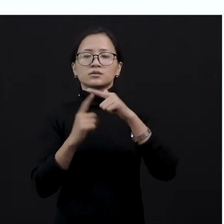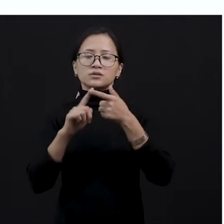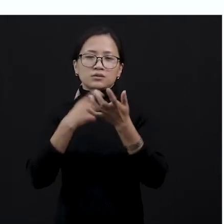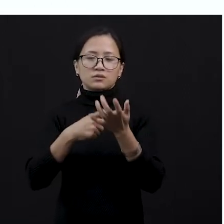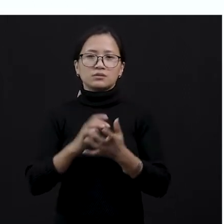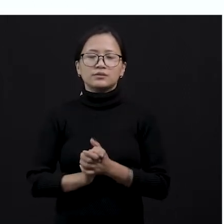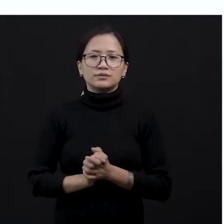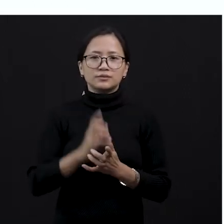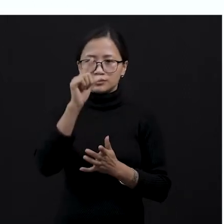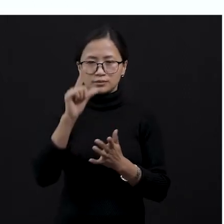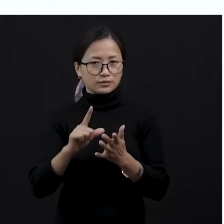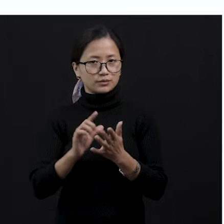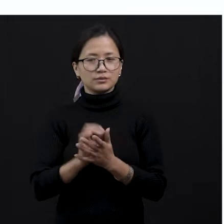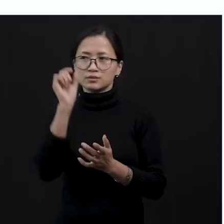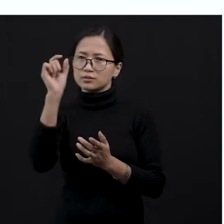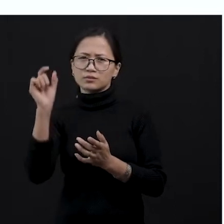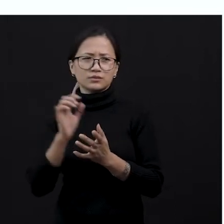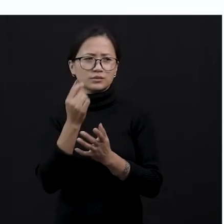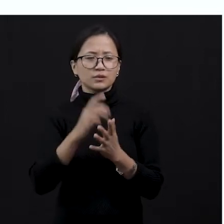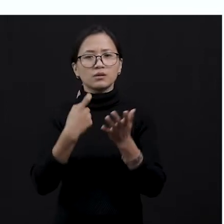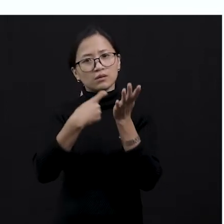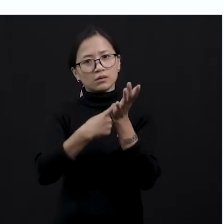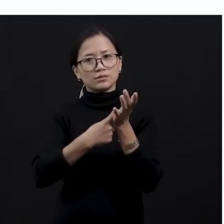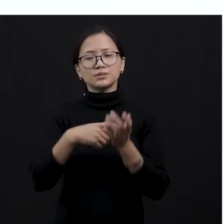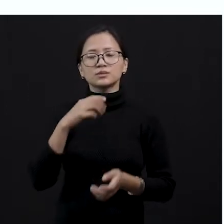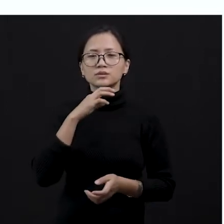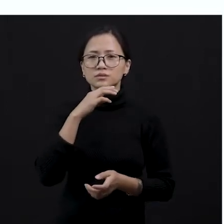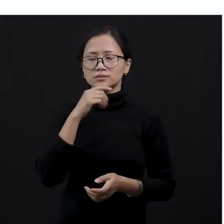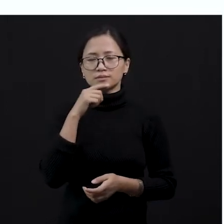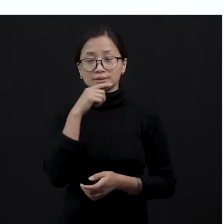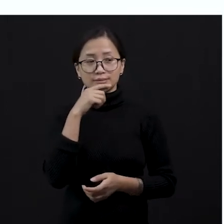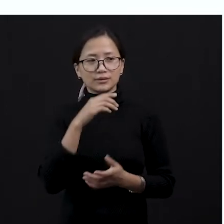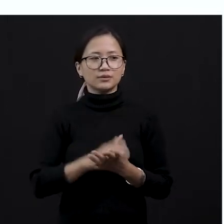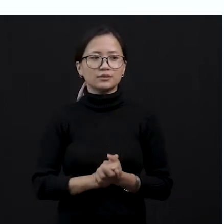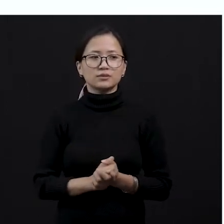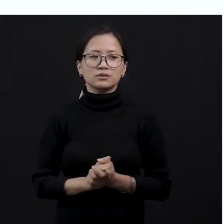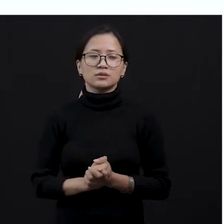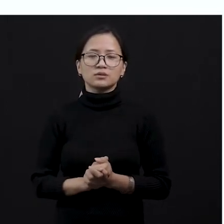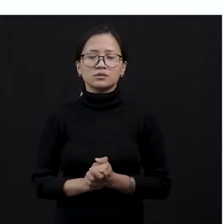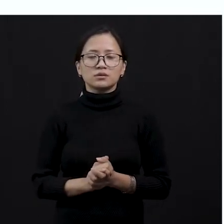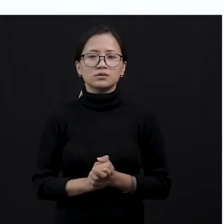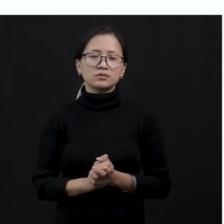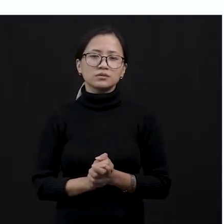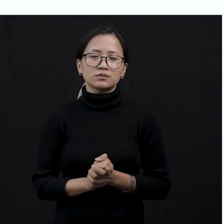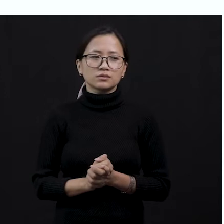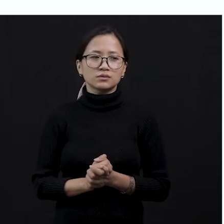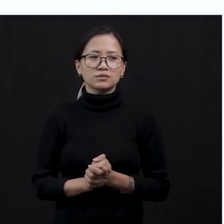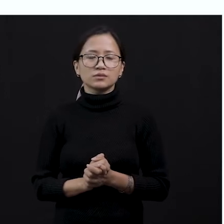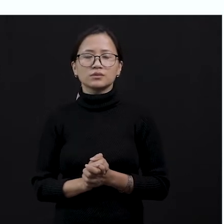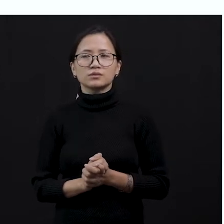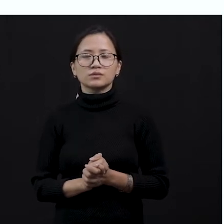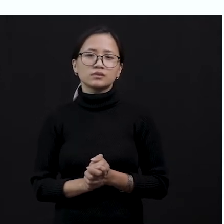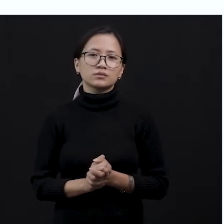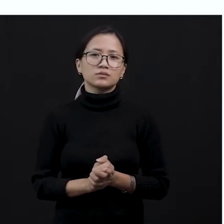see R, that means red. Okay, that is the first color in the rainbow, red. R stands